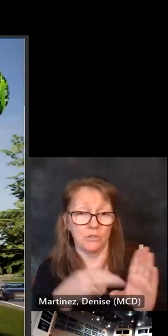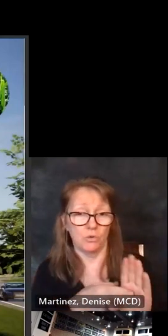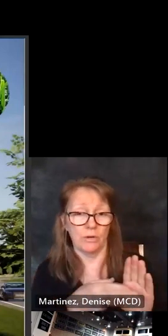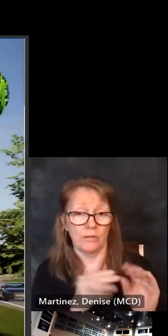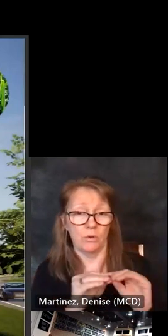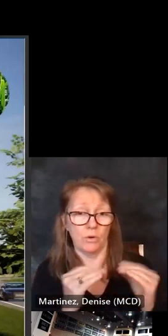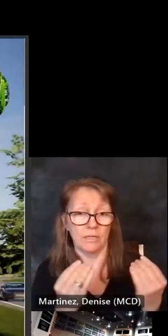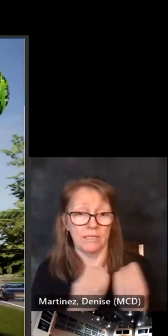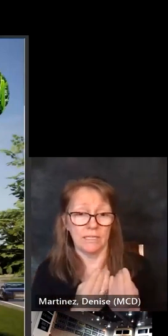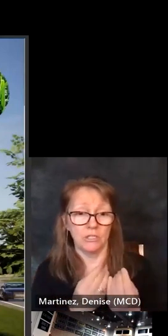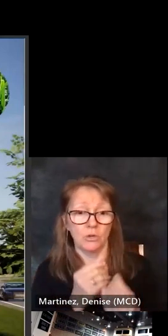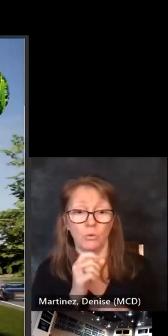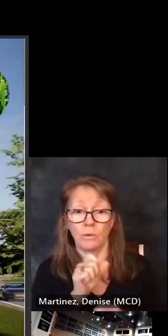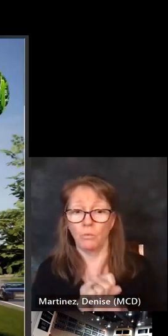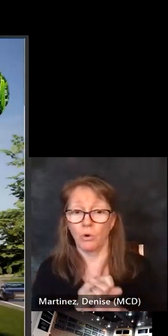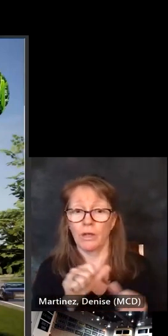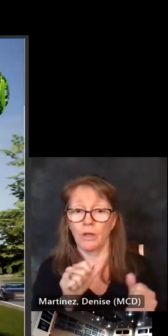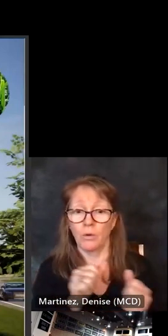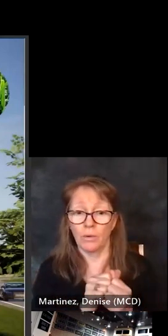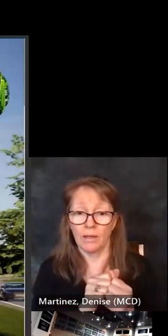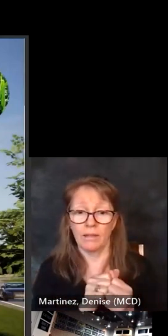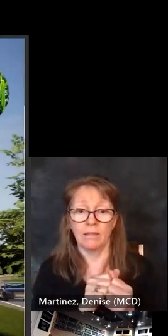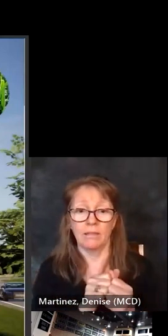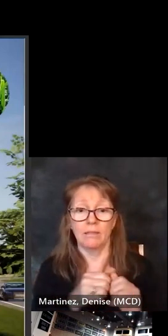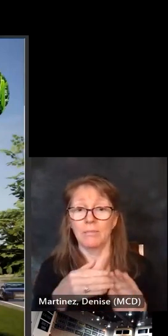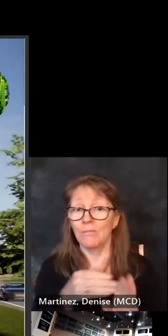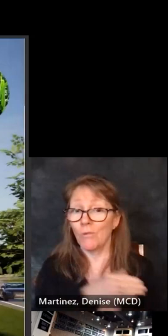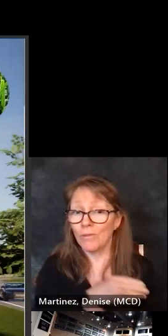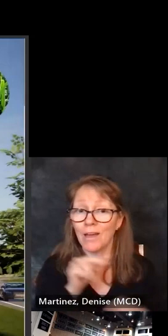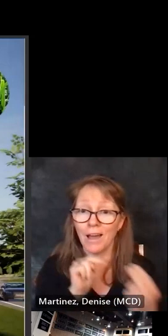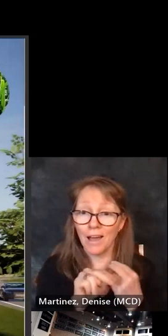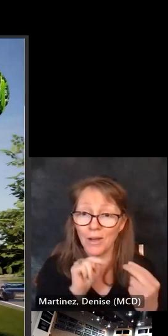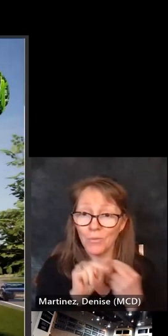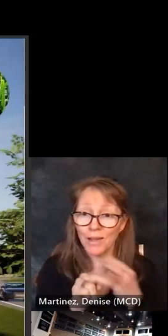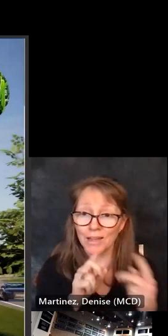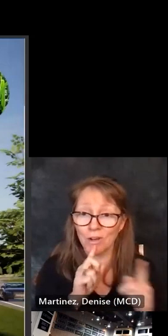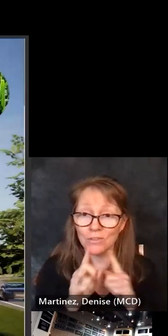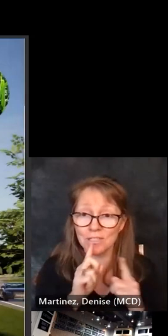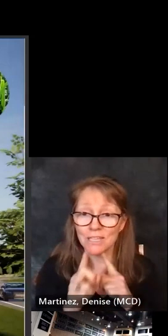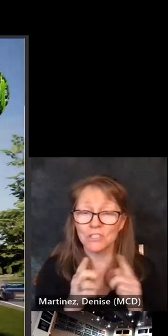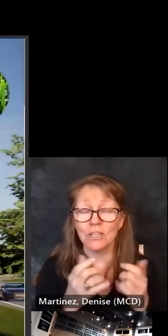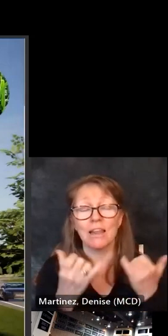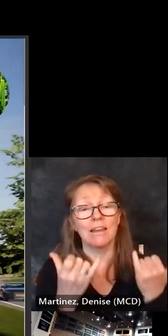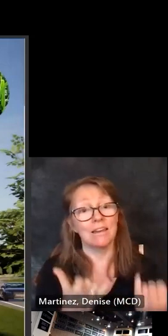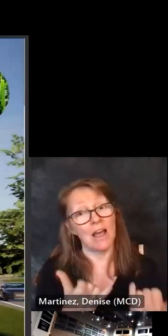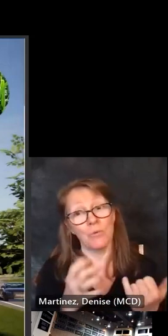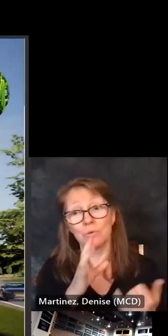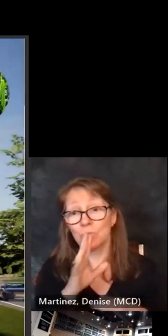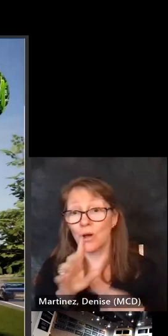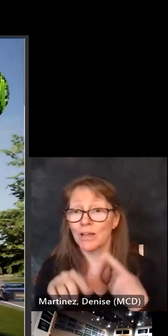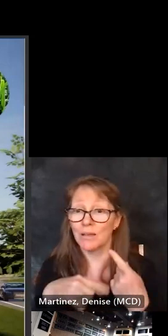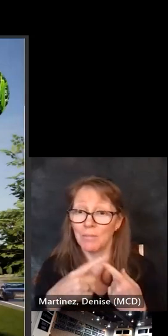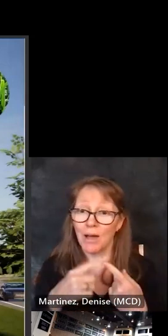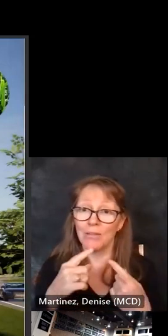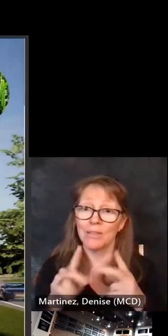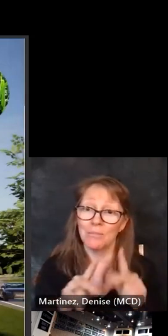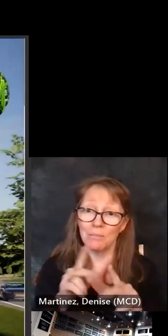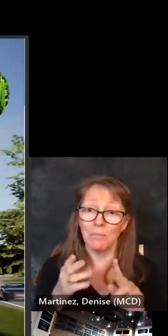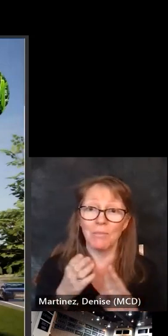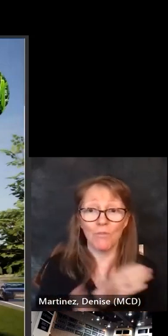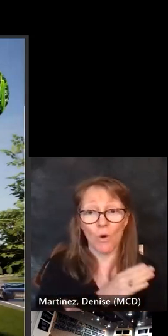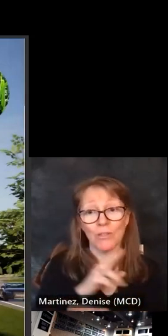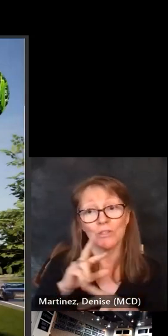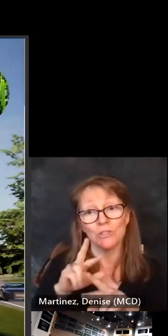working through the people's before highways conversation. And now we're talking about the people before salt conversation. And I